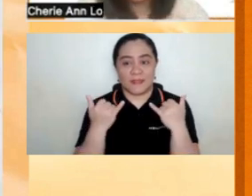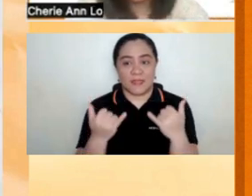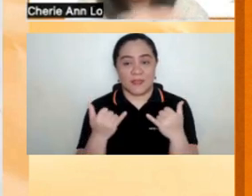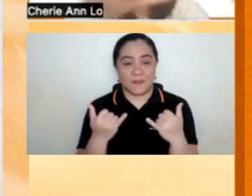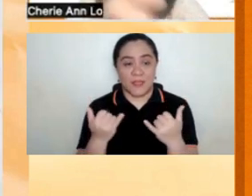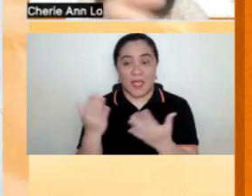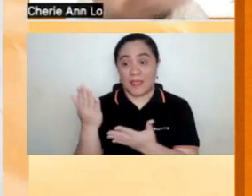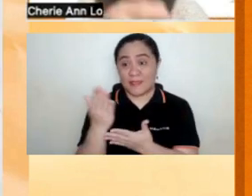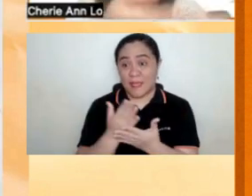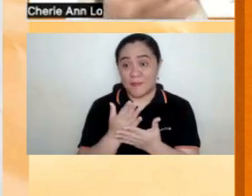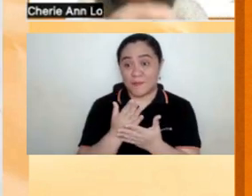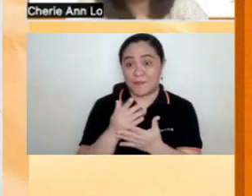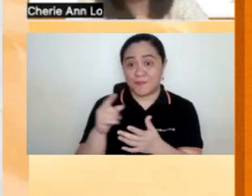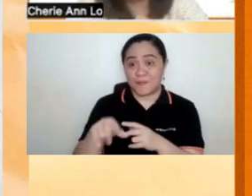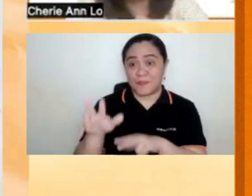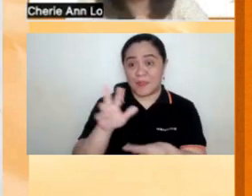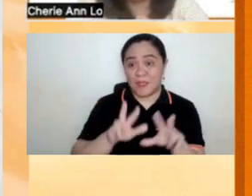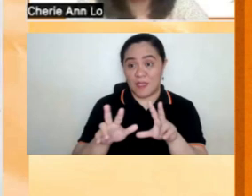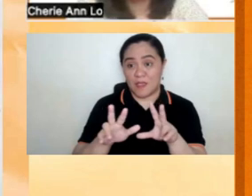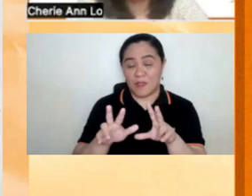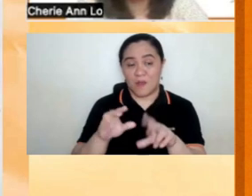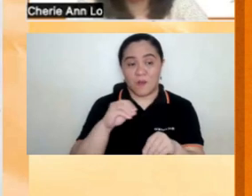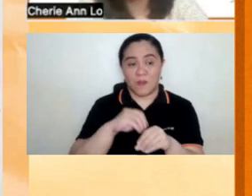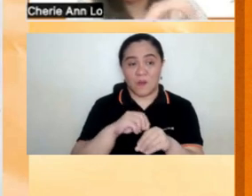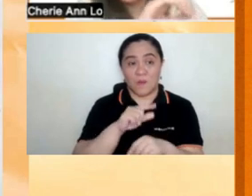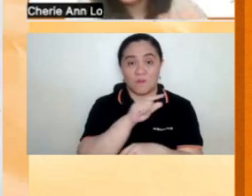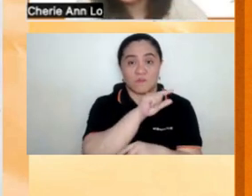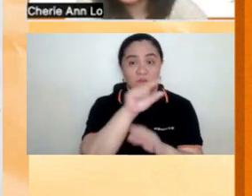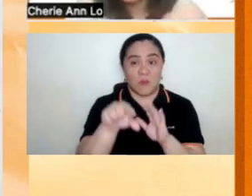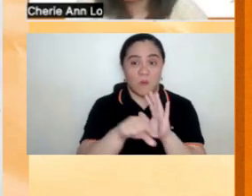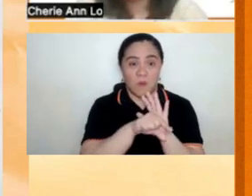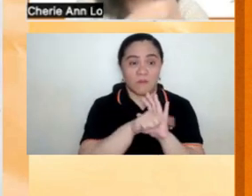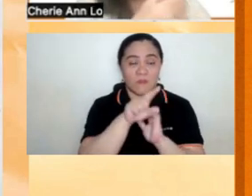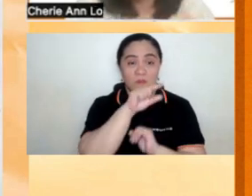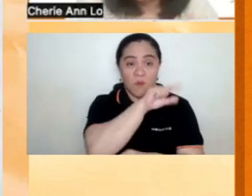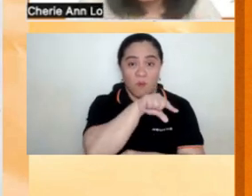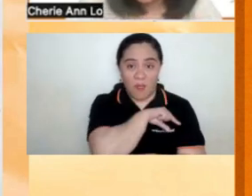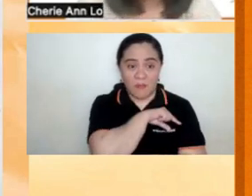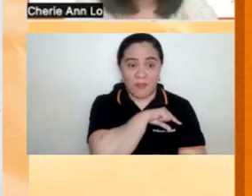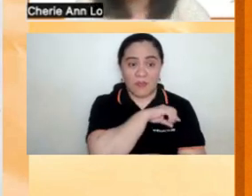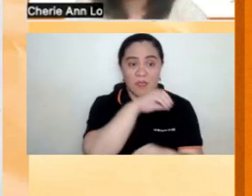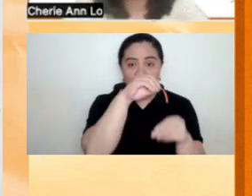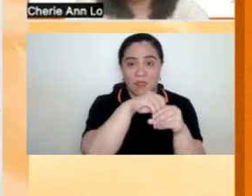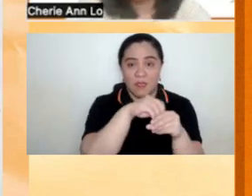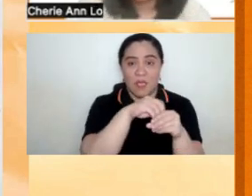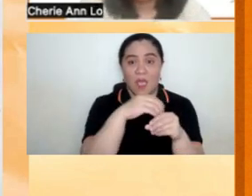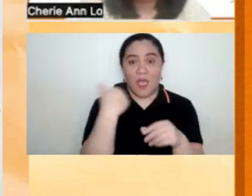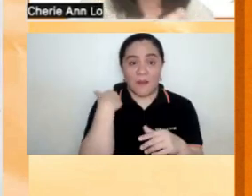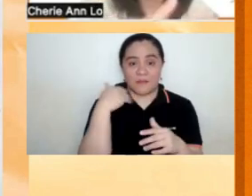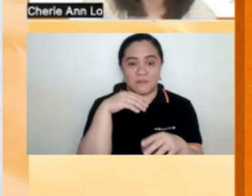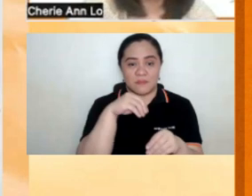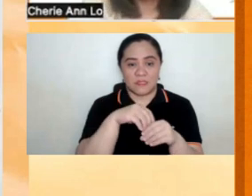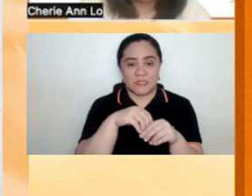someone's anxiety doesn't qualify in these clinical manifestations, if it's already causing significant impairment or distress,